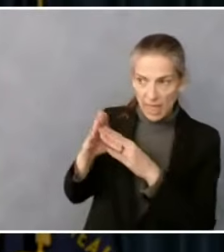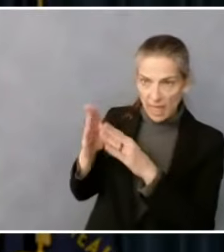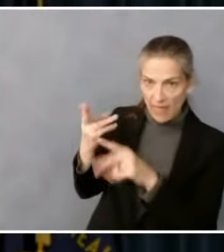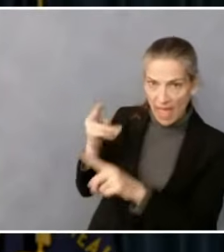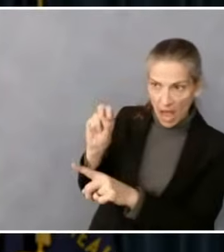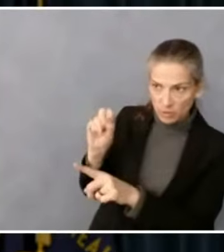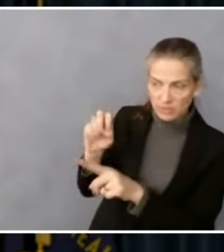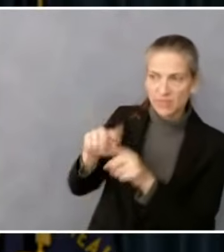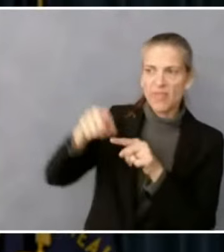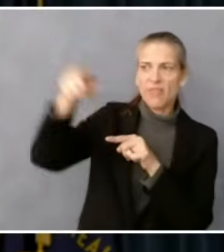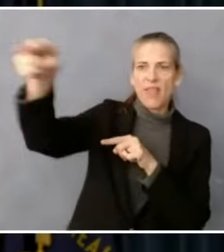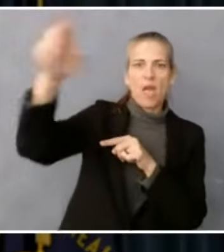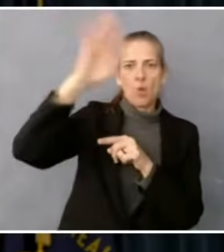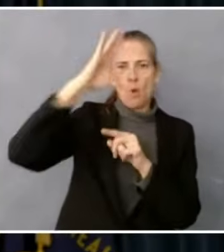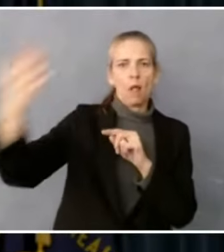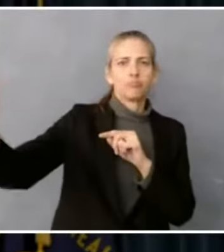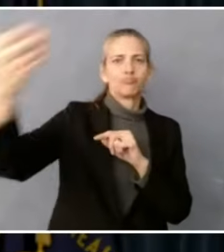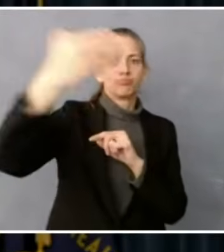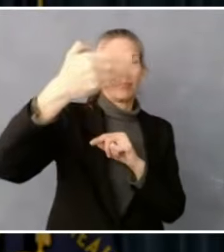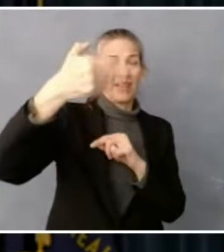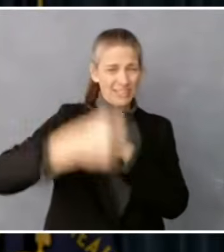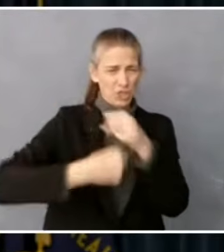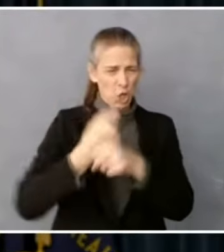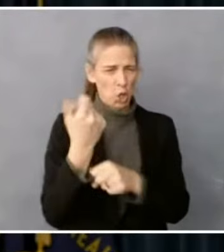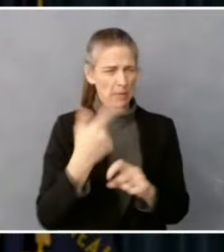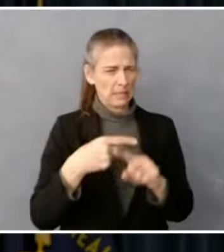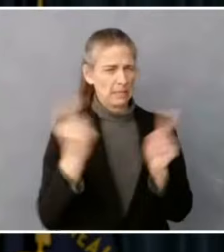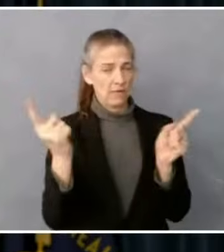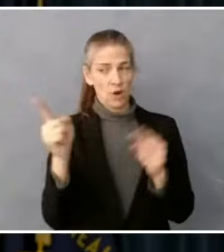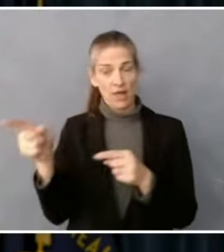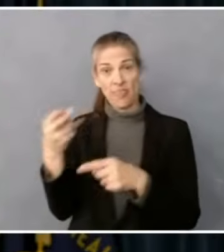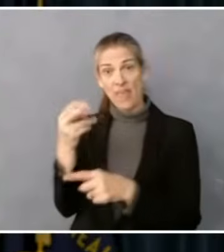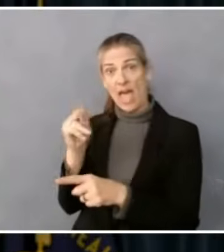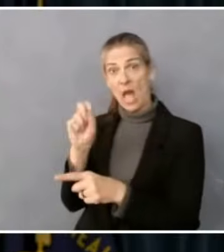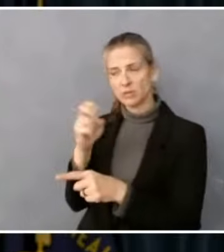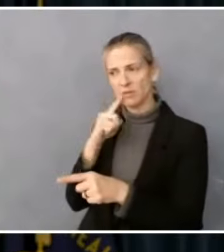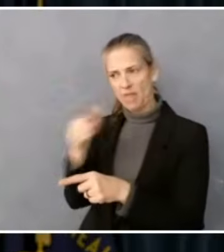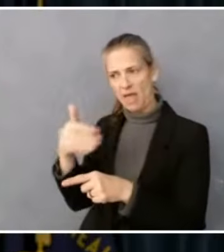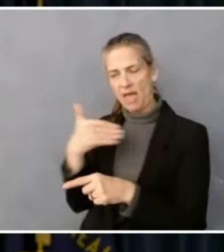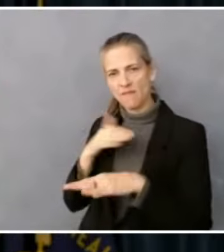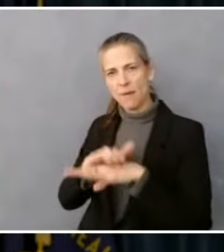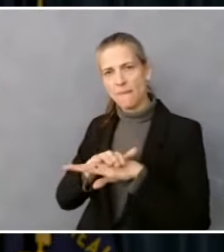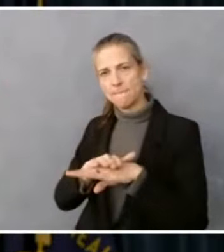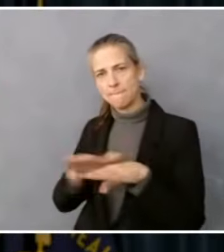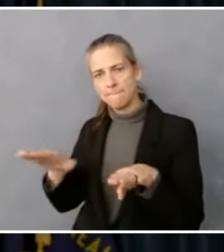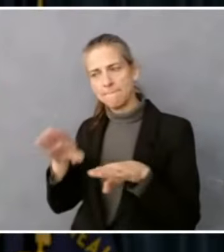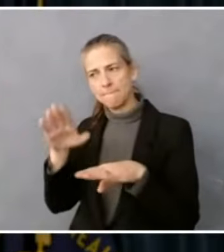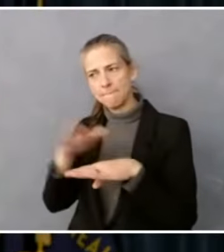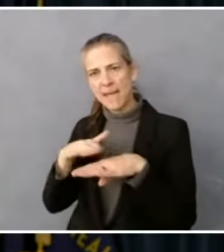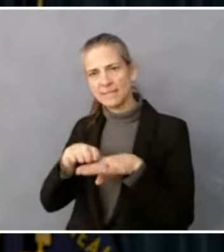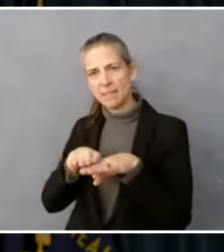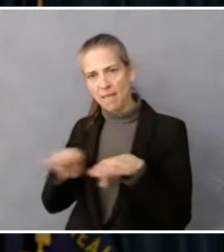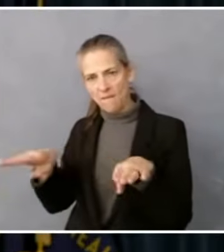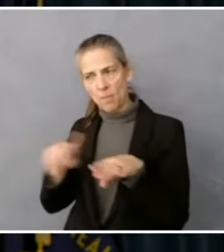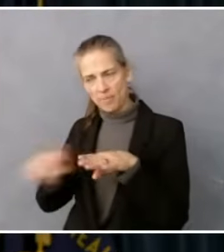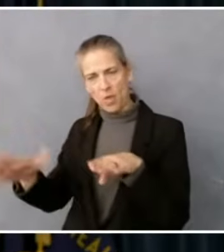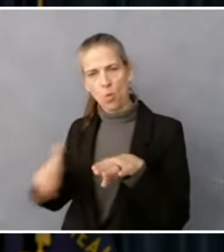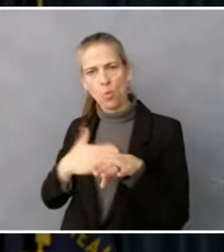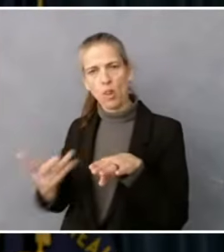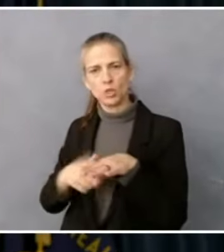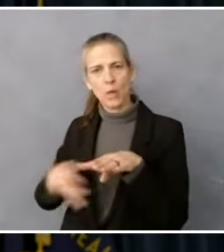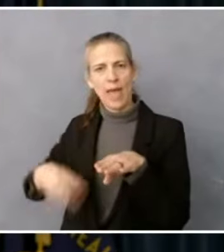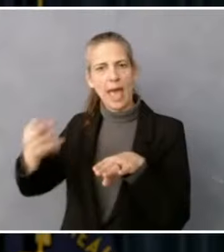version. This year's a little different in that the House is saying they have a base level budget, but they're willing to add to it. So that